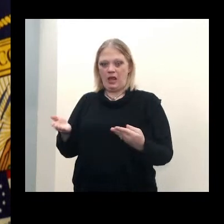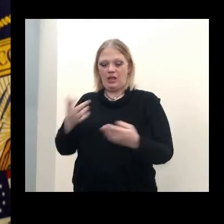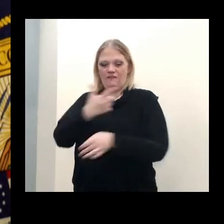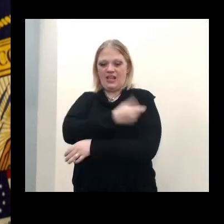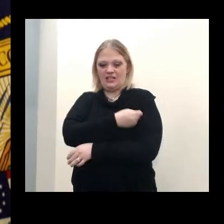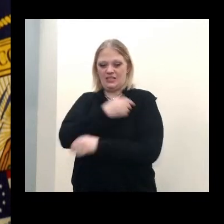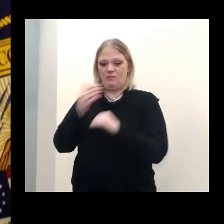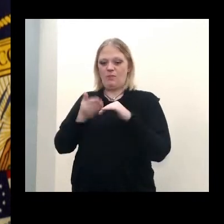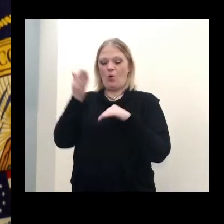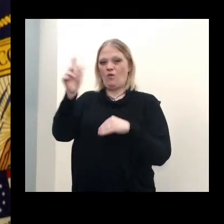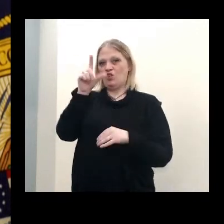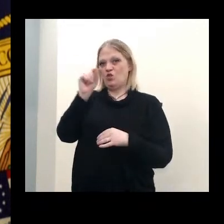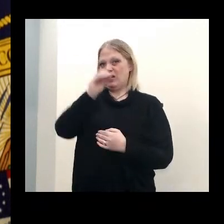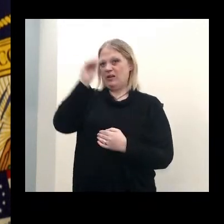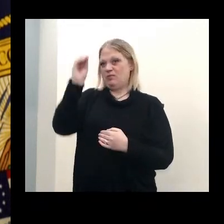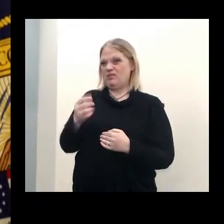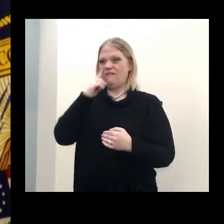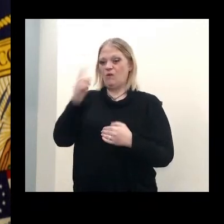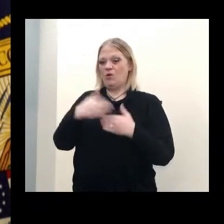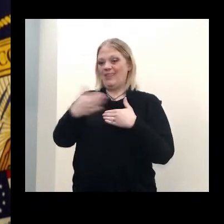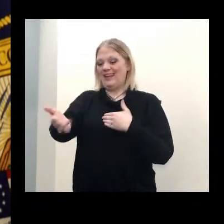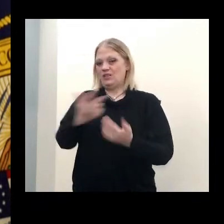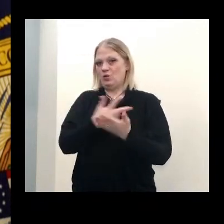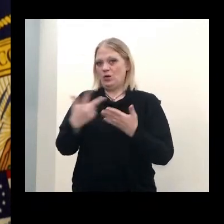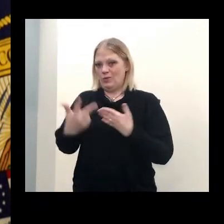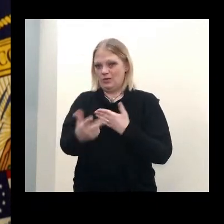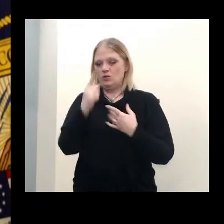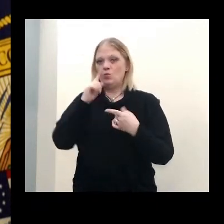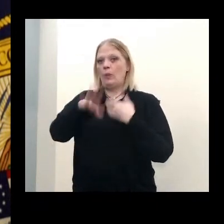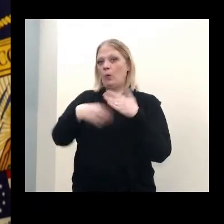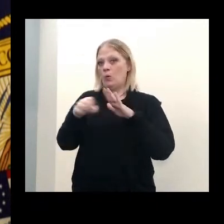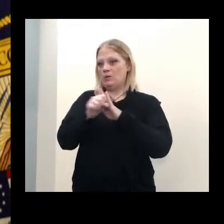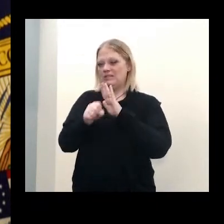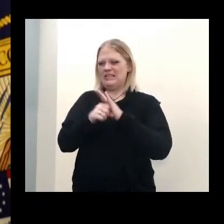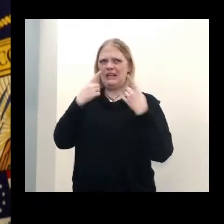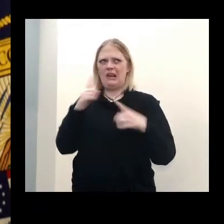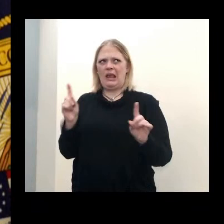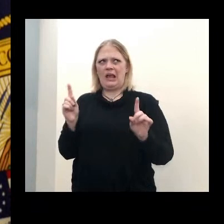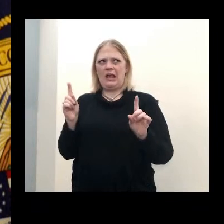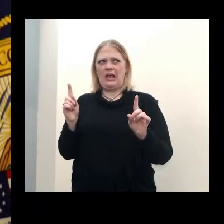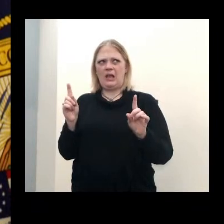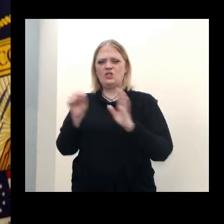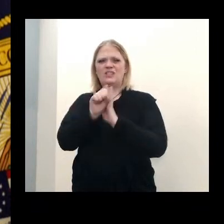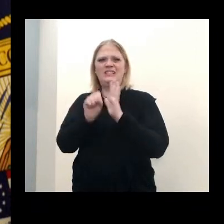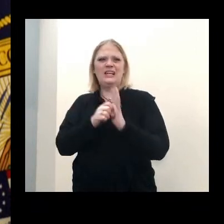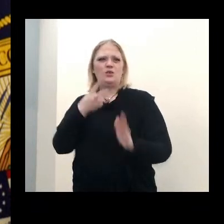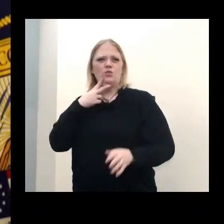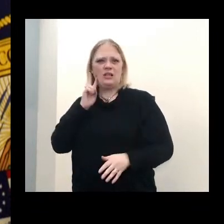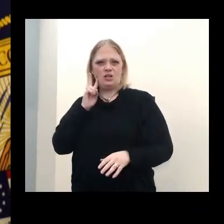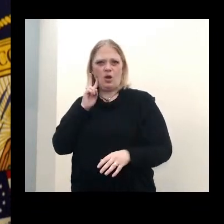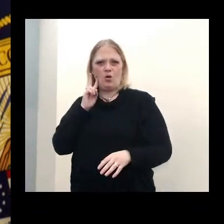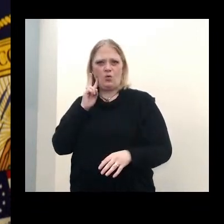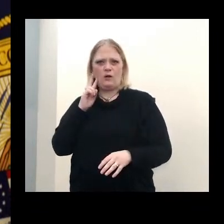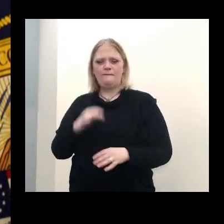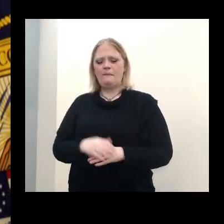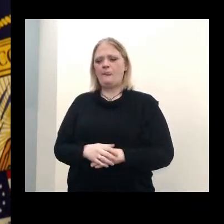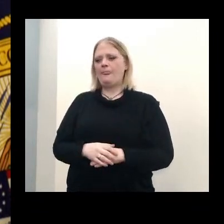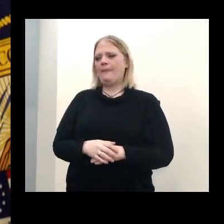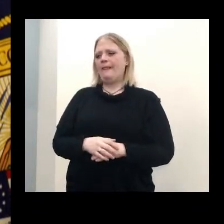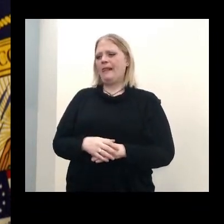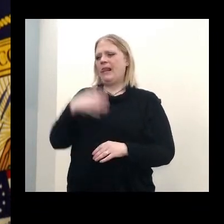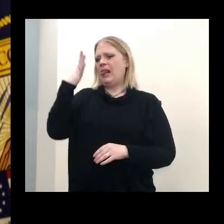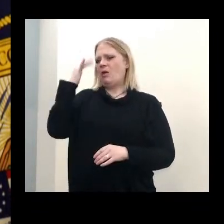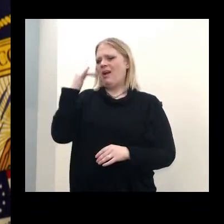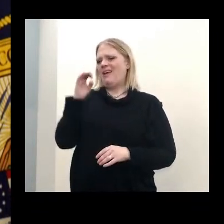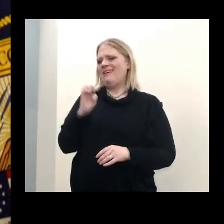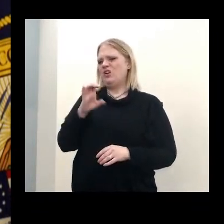than 20% over the next 3 weeks. That's to the whole state, and that was announced by the state 2 days ago. But so why is it